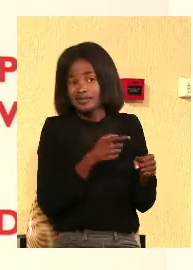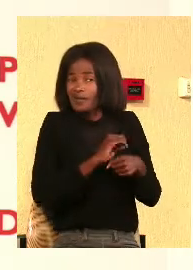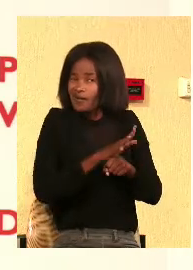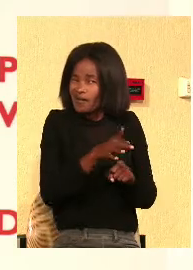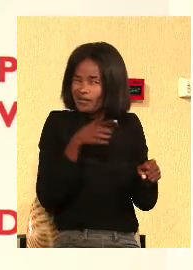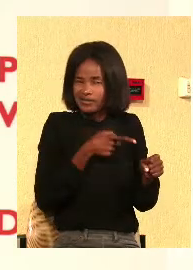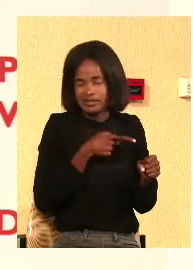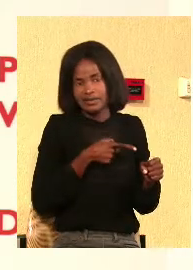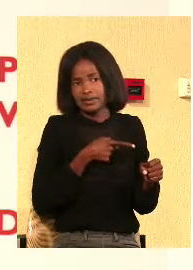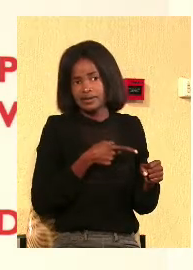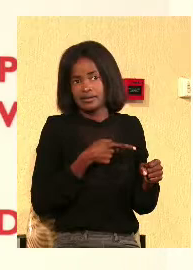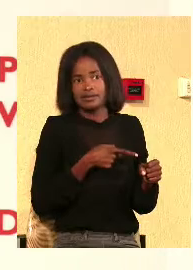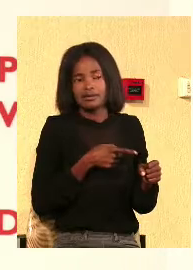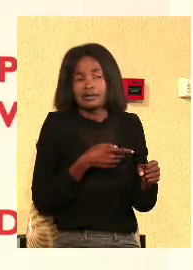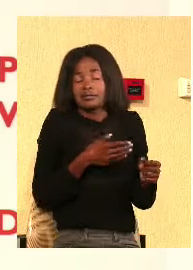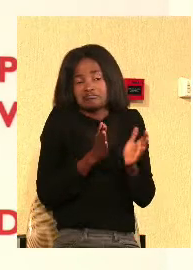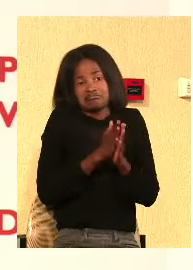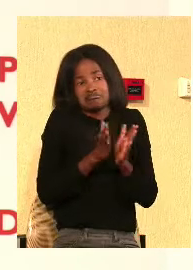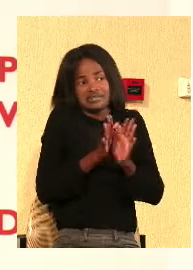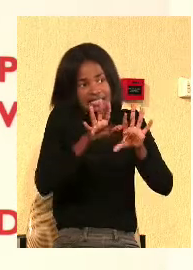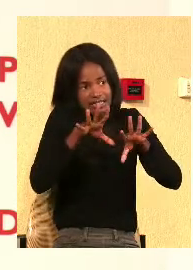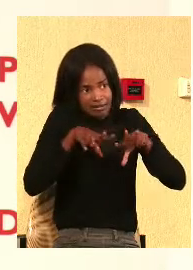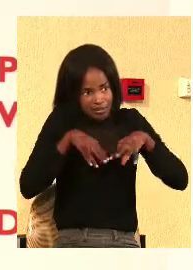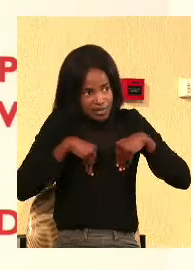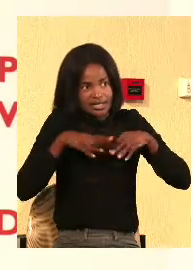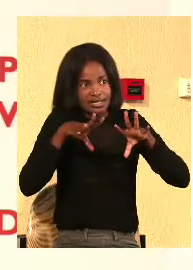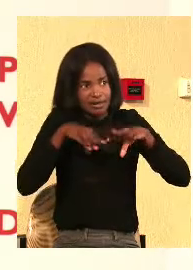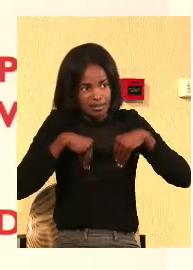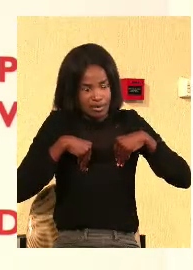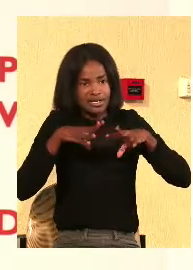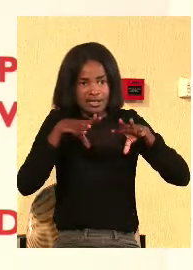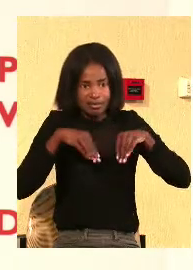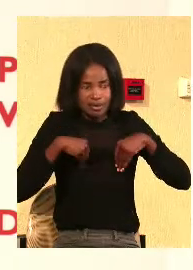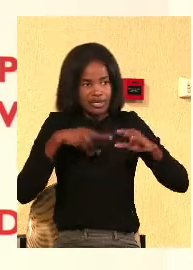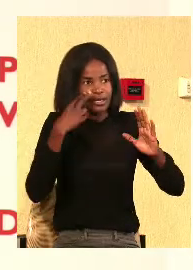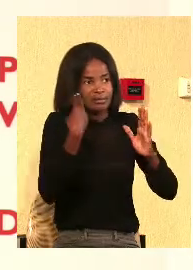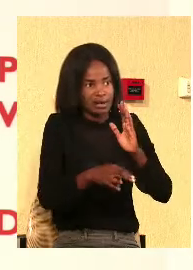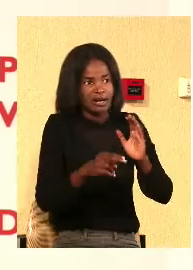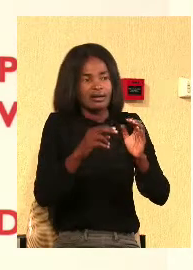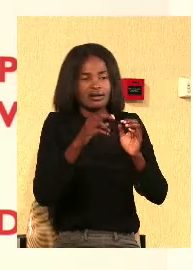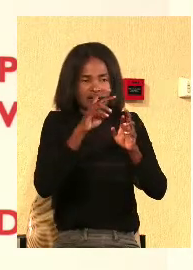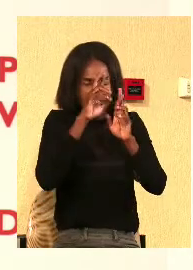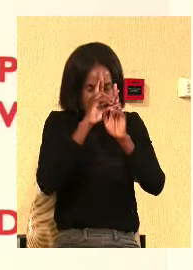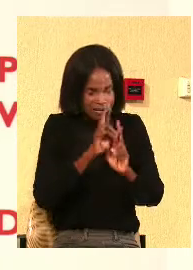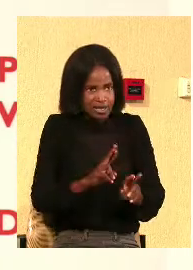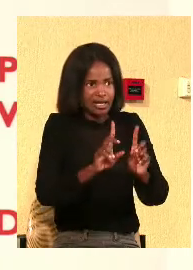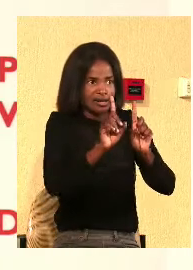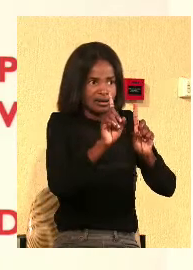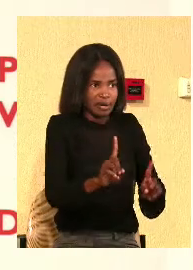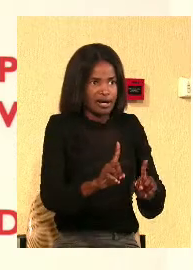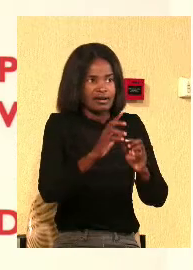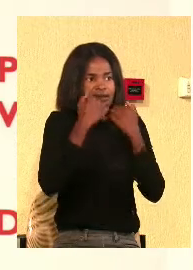of us in Namibia, let's follow the regulations, the rules, the disciplines, the guidelines, and help each